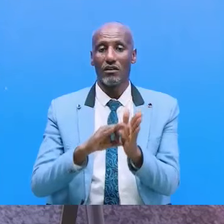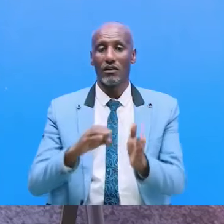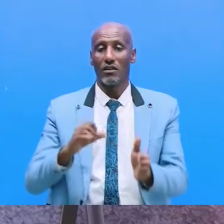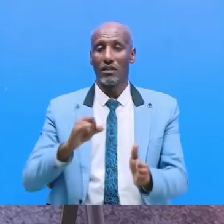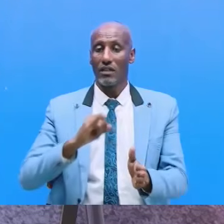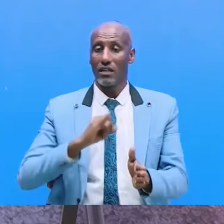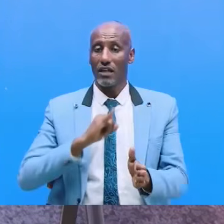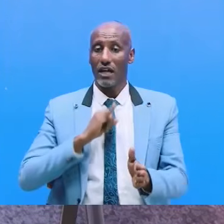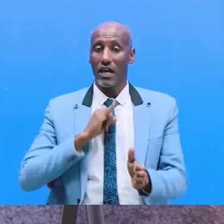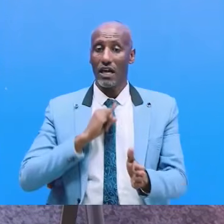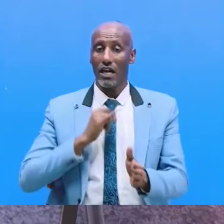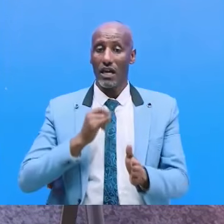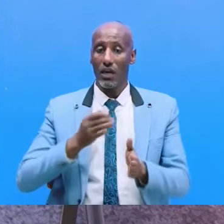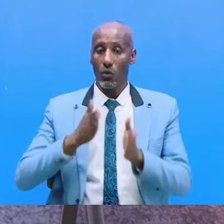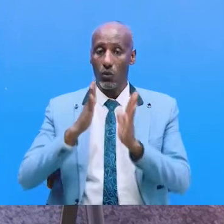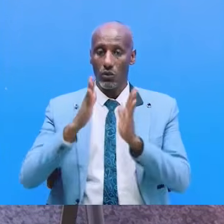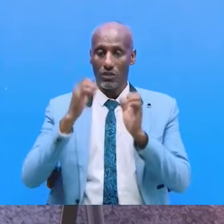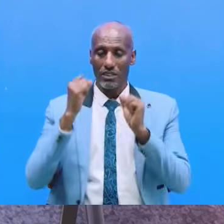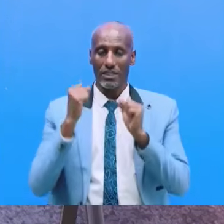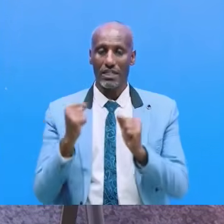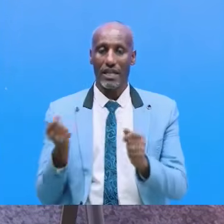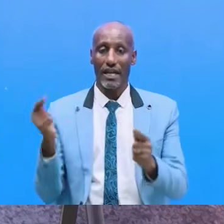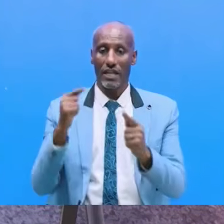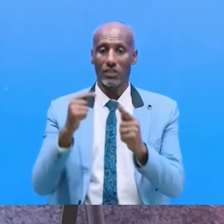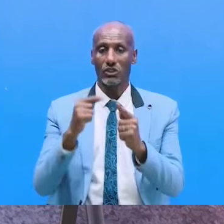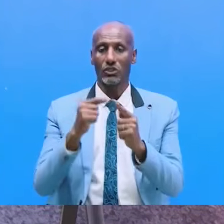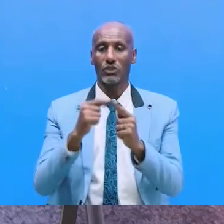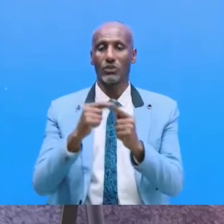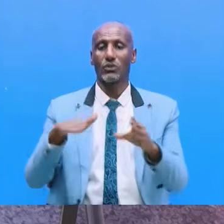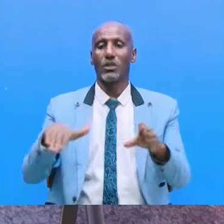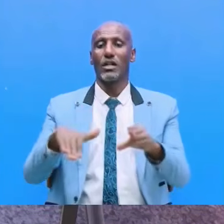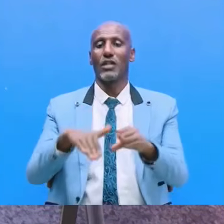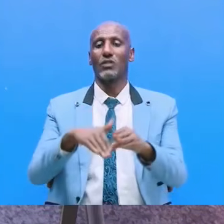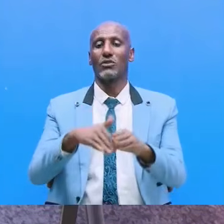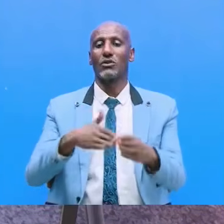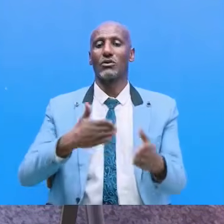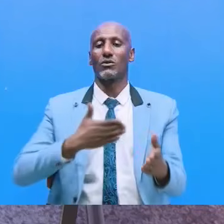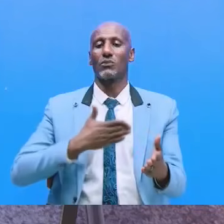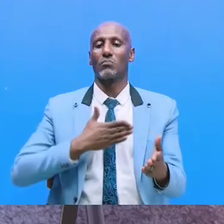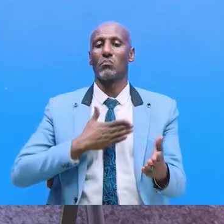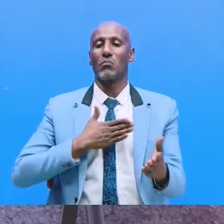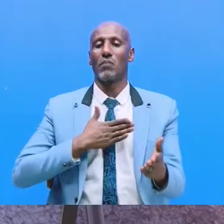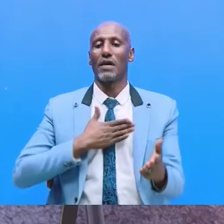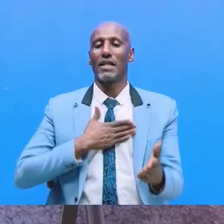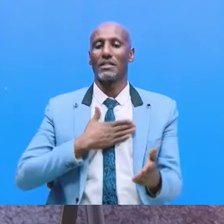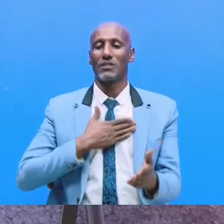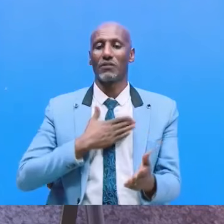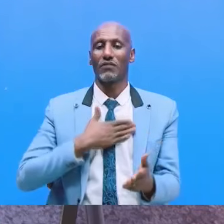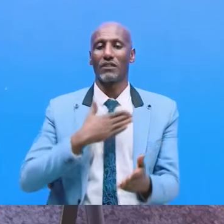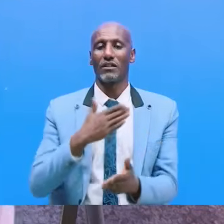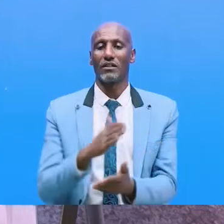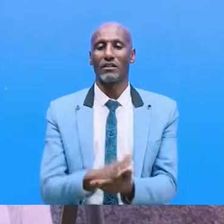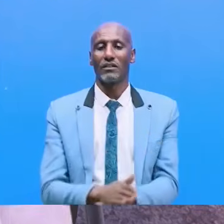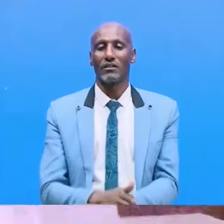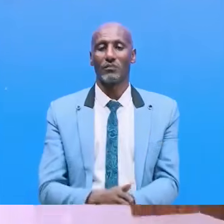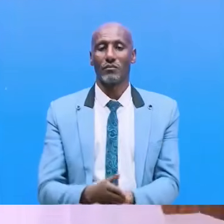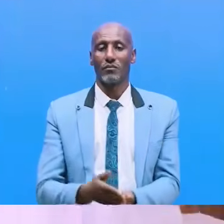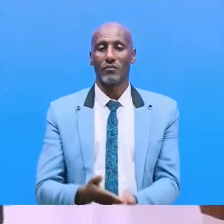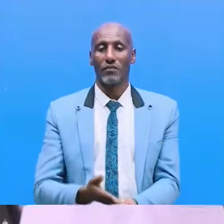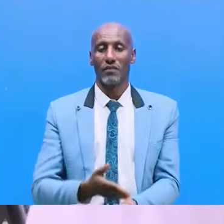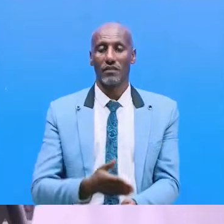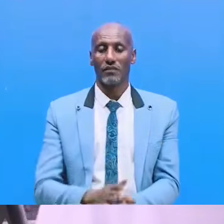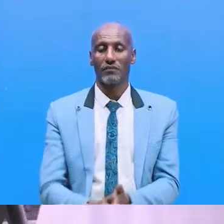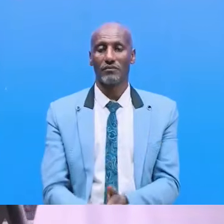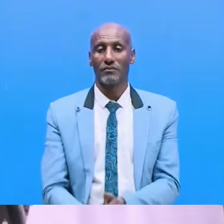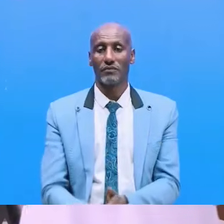would love to introduce myself. You can say what? I would love to introduce